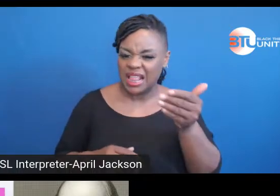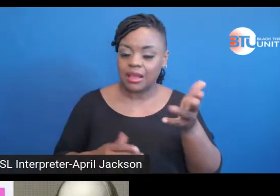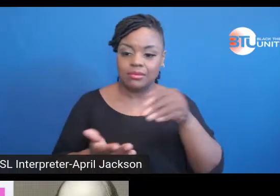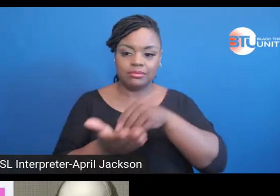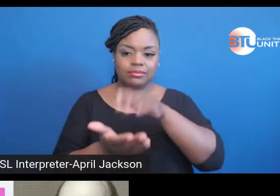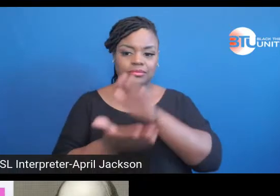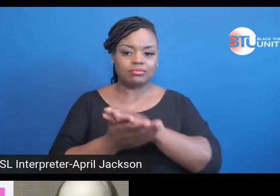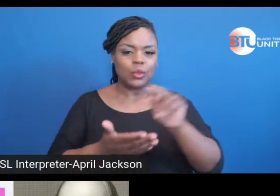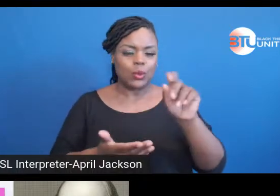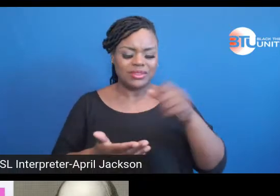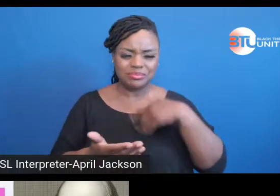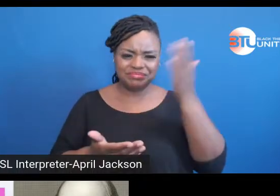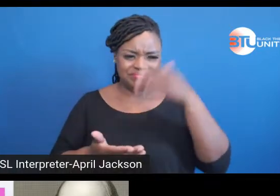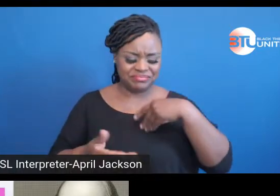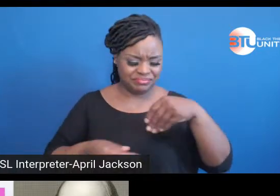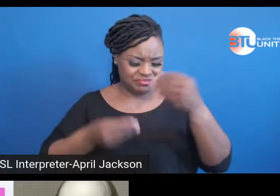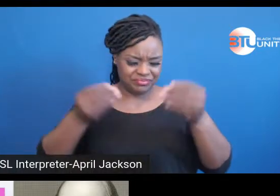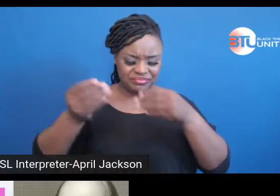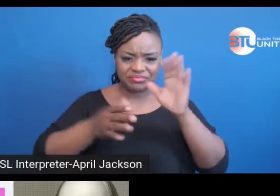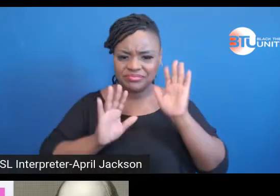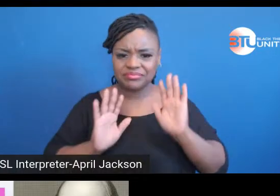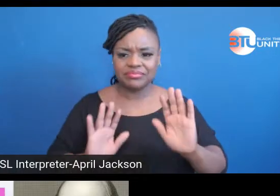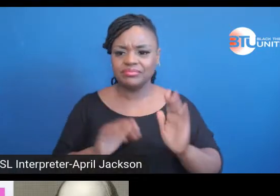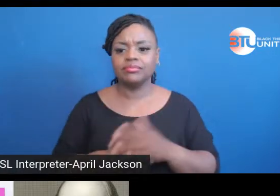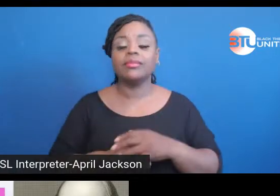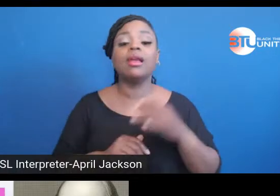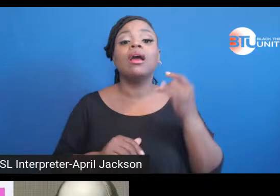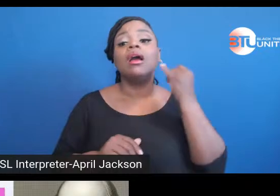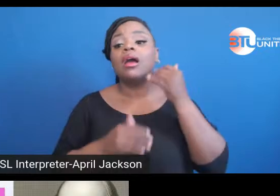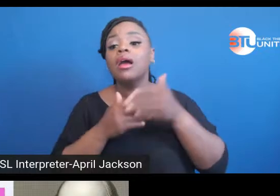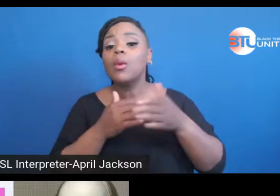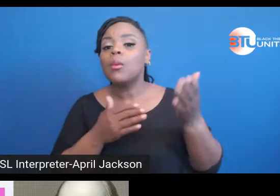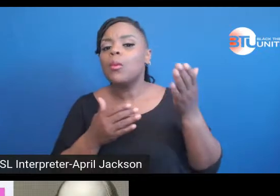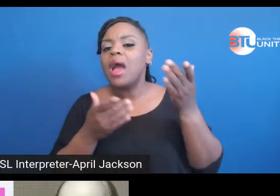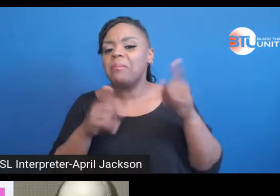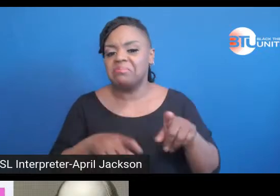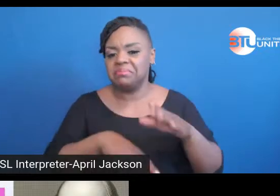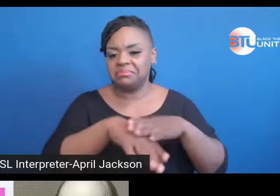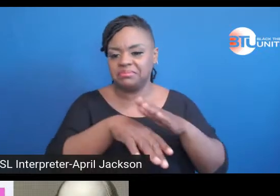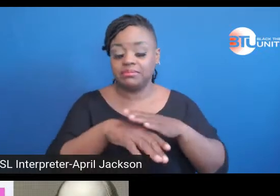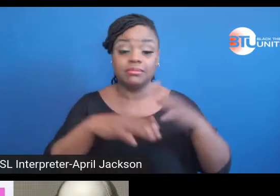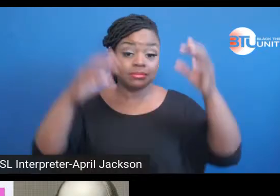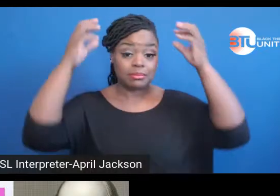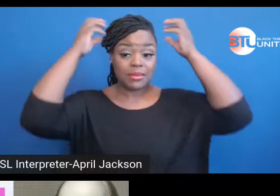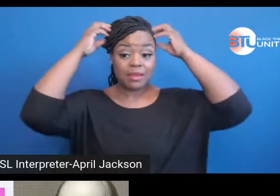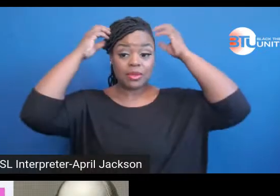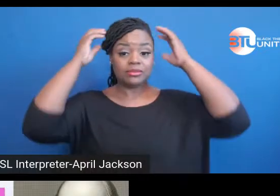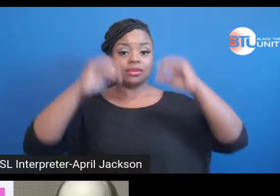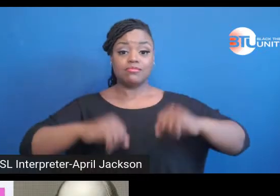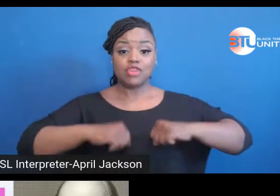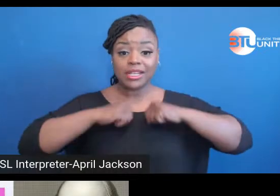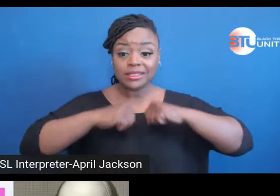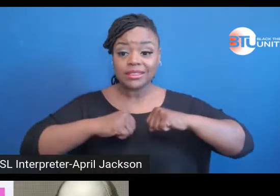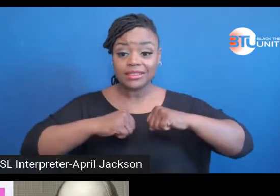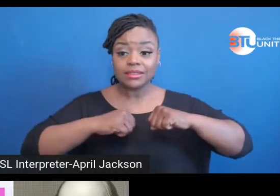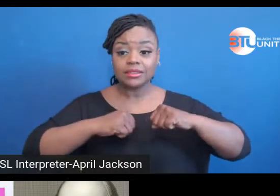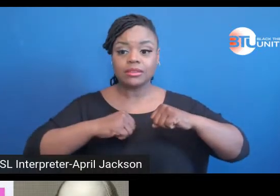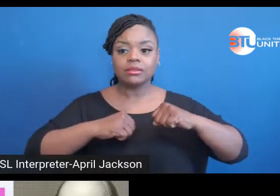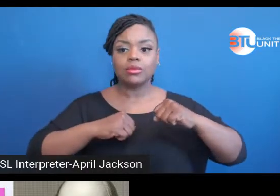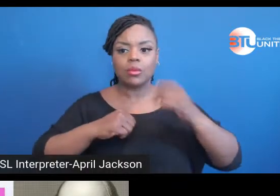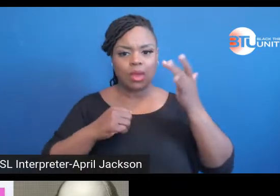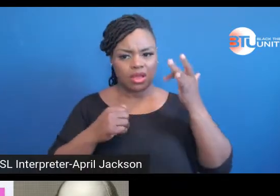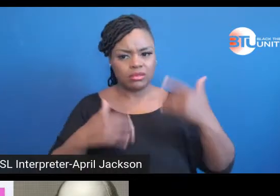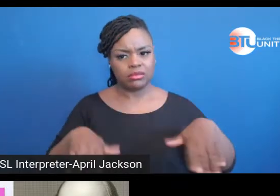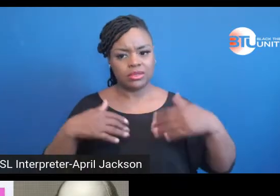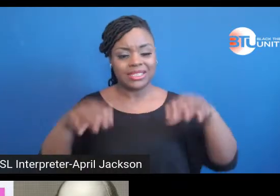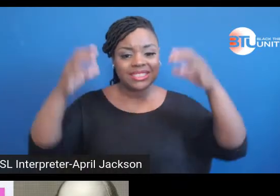it offhand, but we'll see what happens. I think Mickey Mouse is pretty protected because so much of Disney's imagery is protected